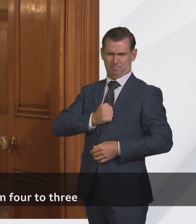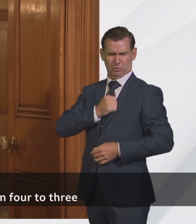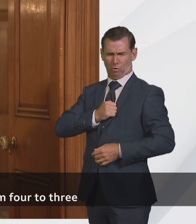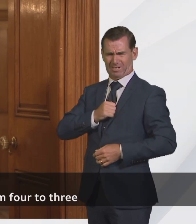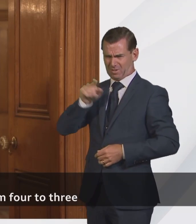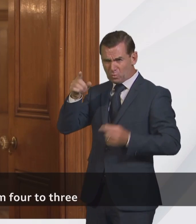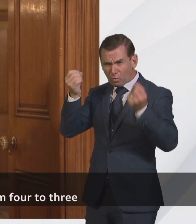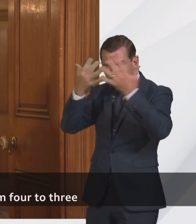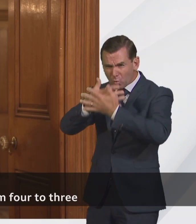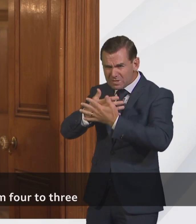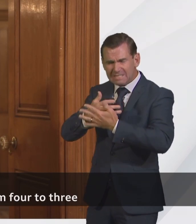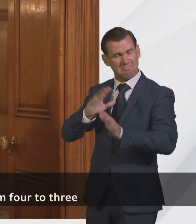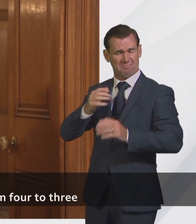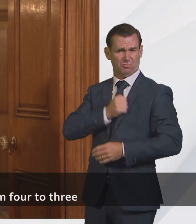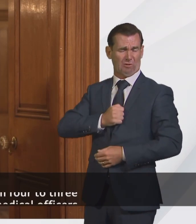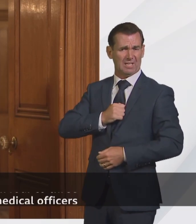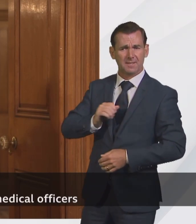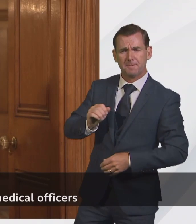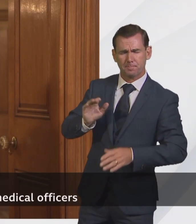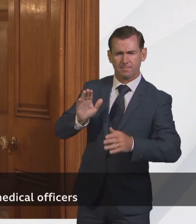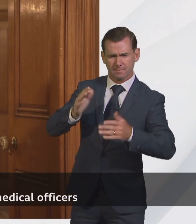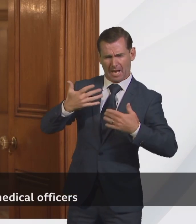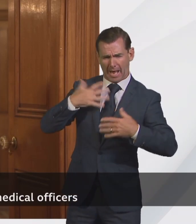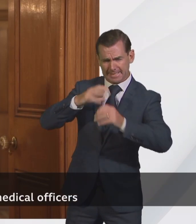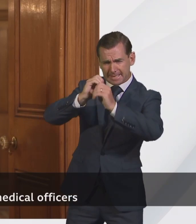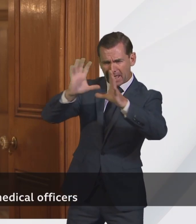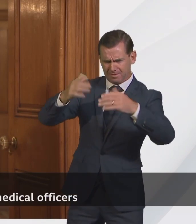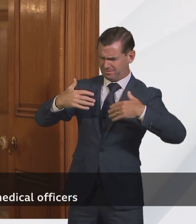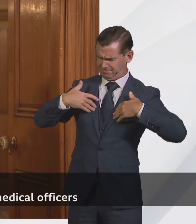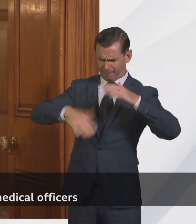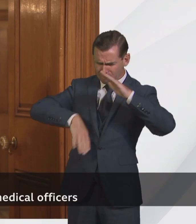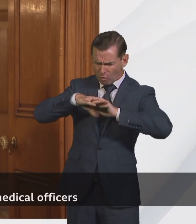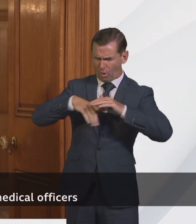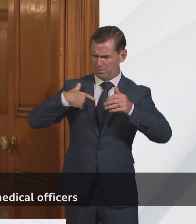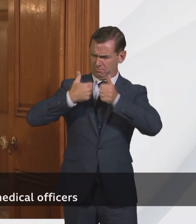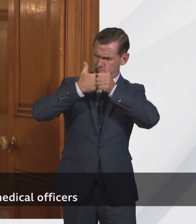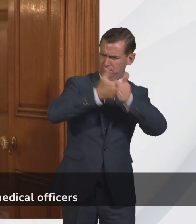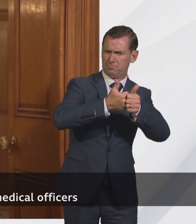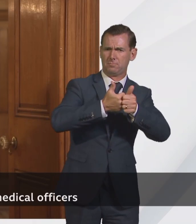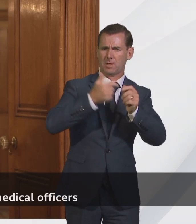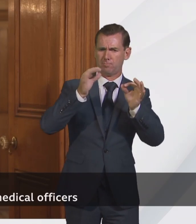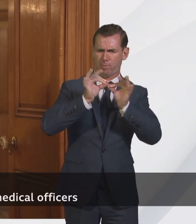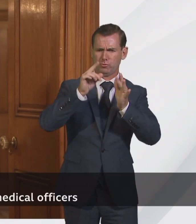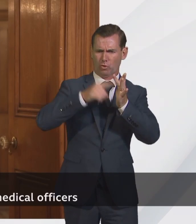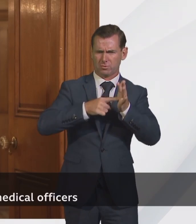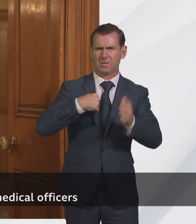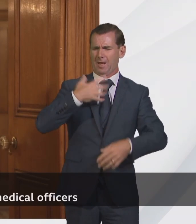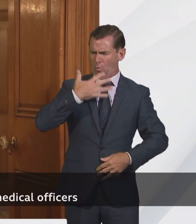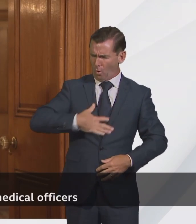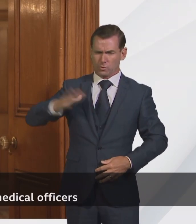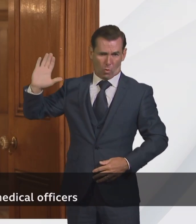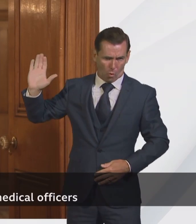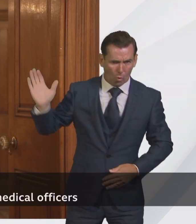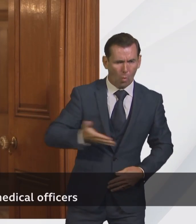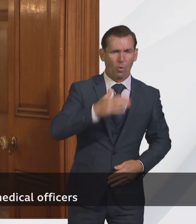to be absolutely clear, absolutely signed up to the fact that we want to bring every child back in every